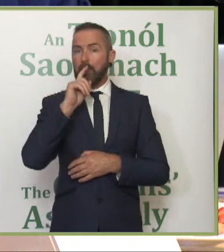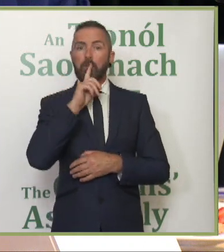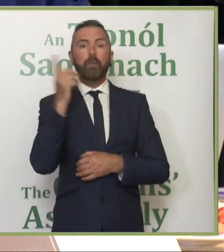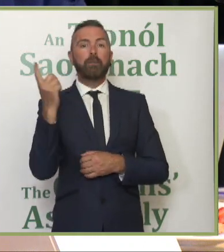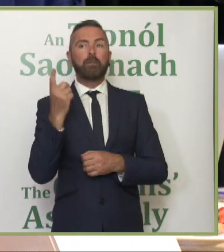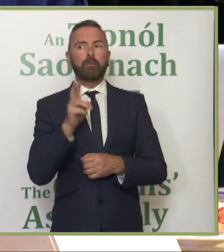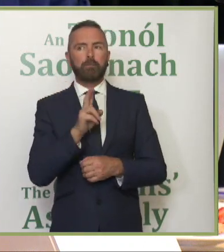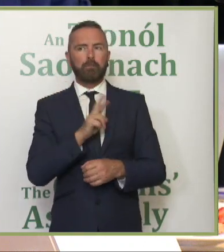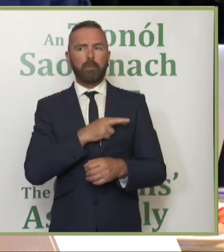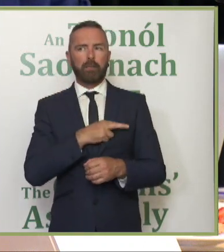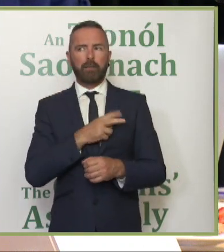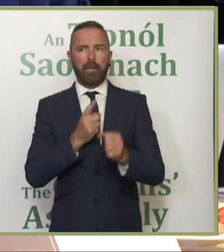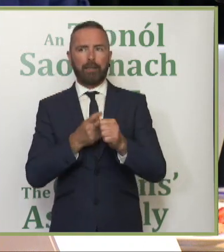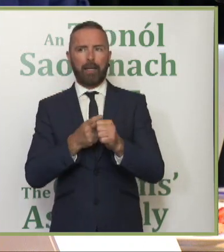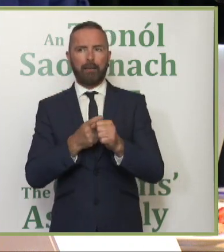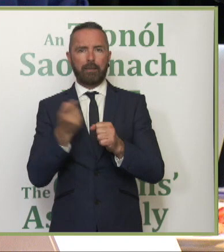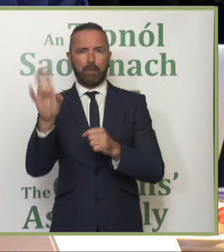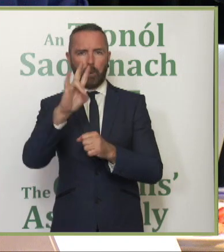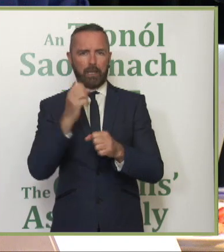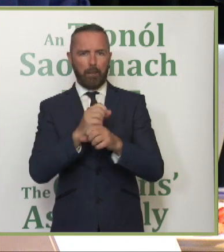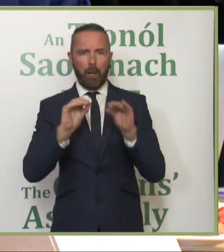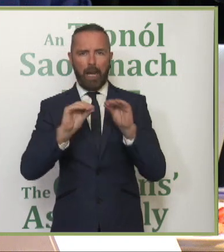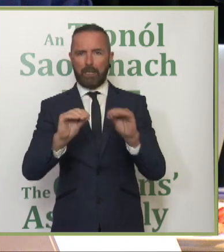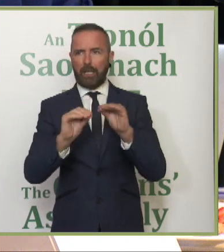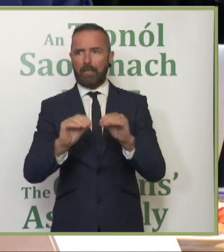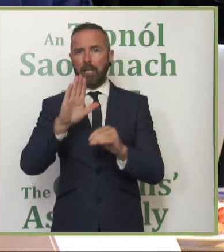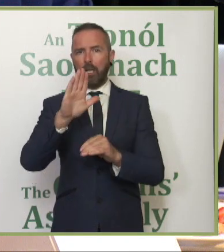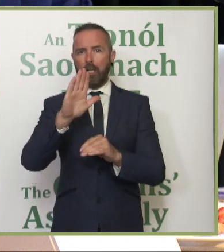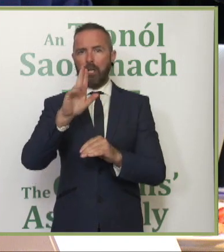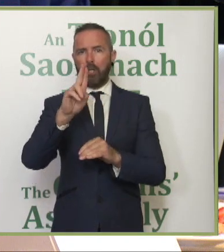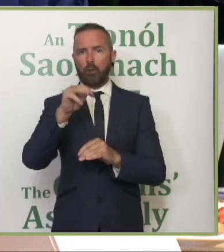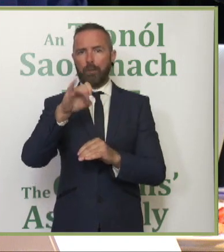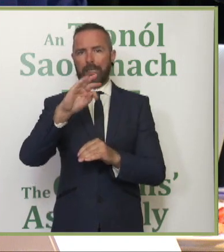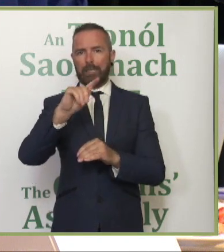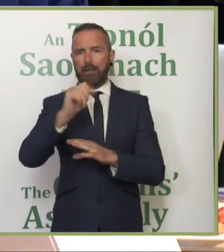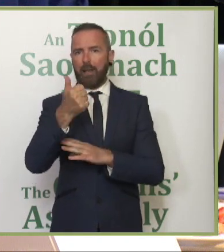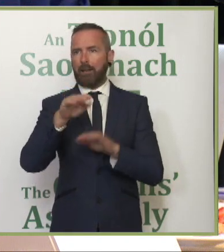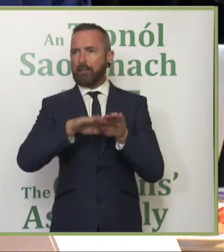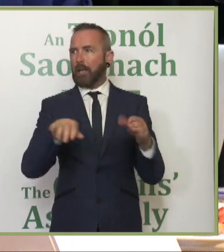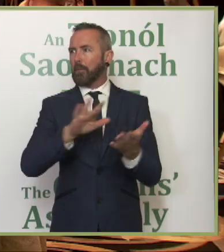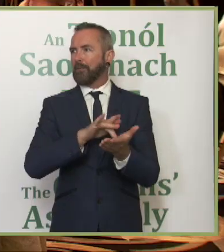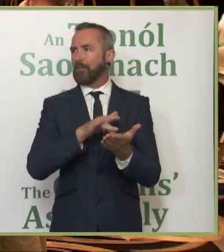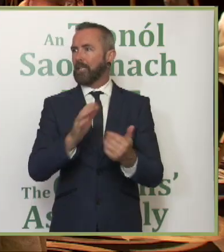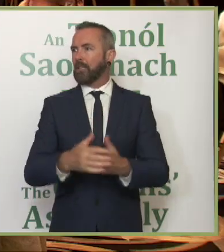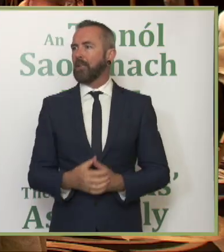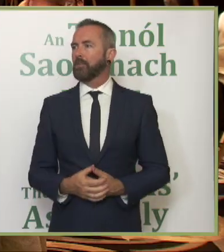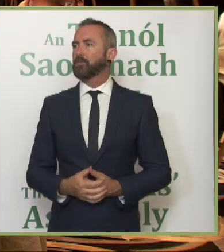the education issue, but kind of anxious to take it again. So Luminita on table 15.